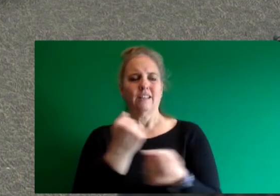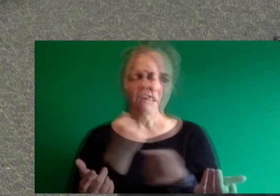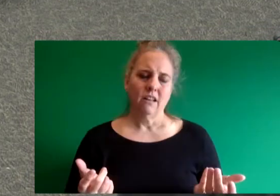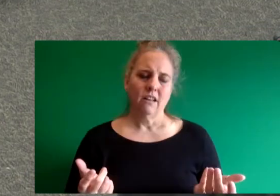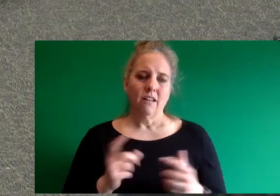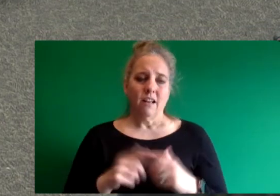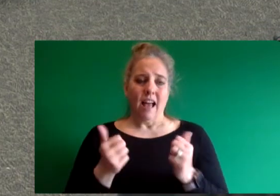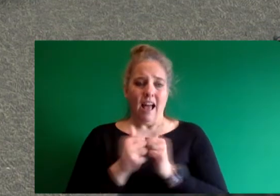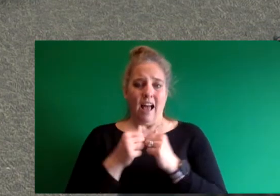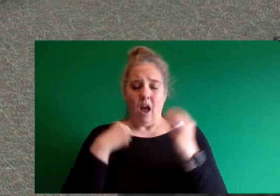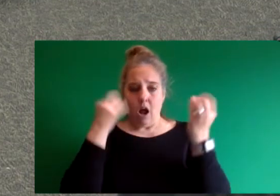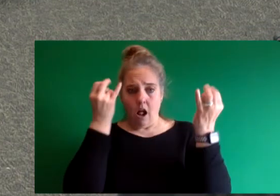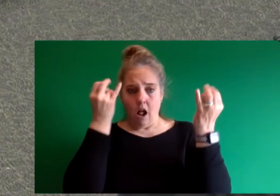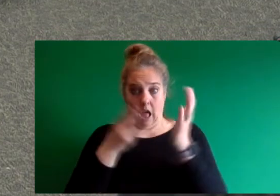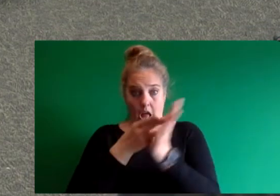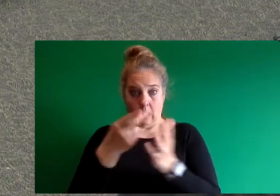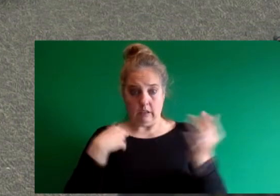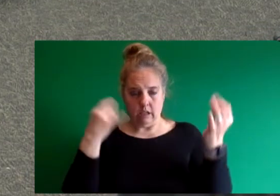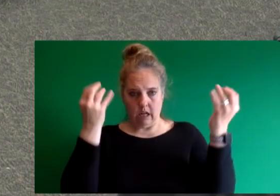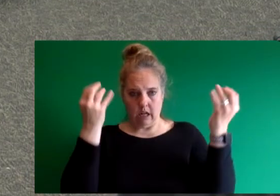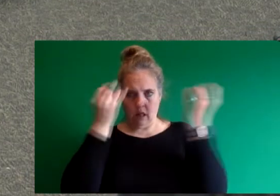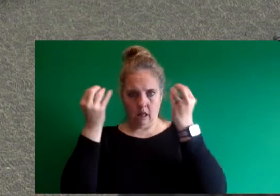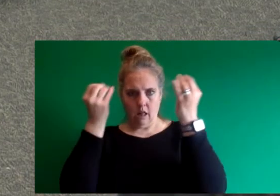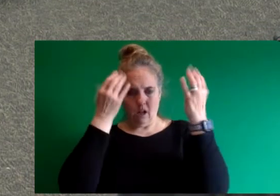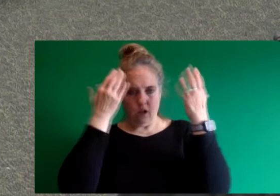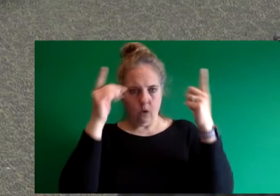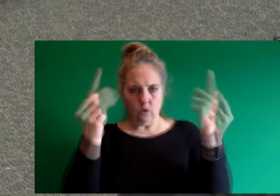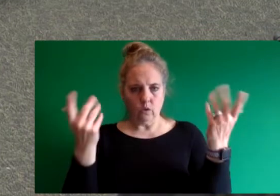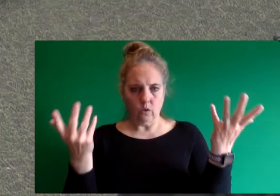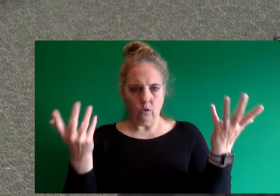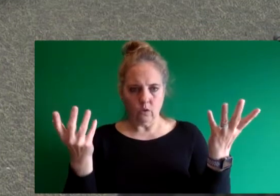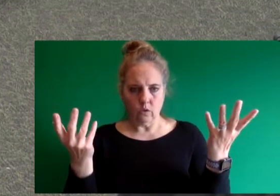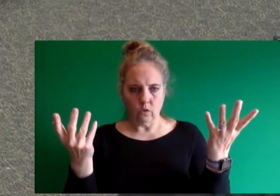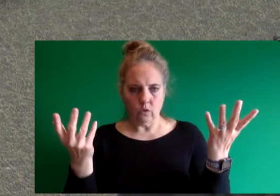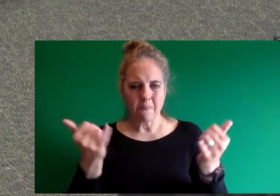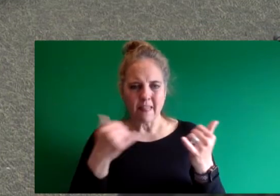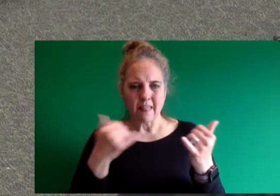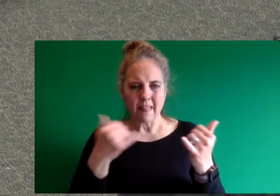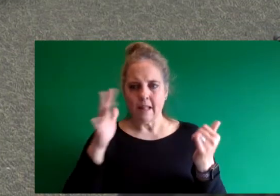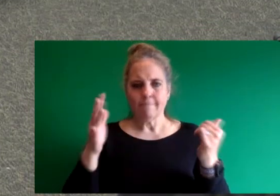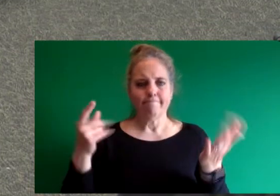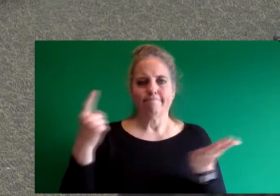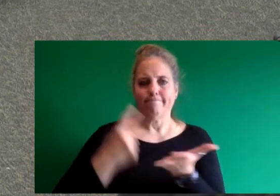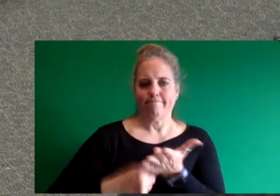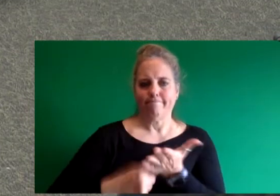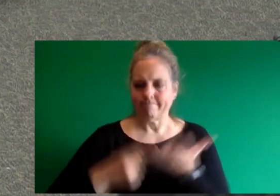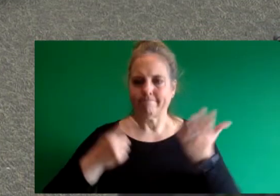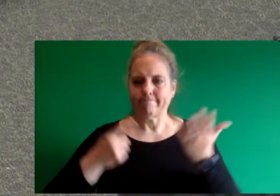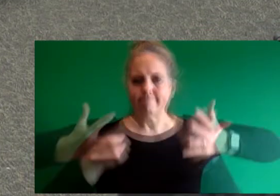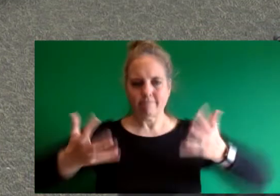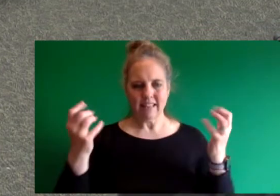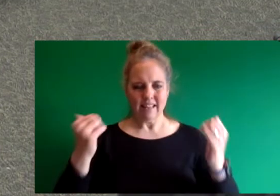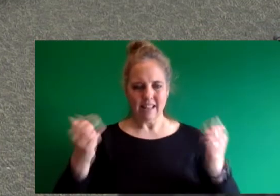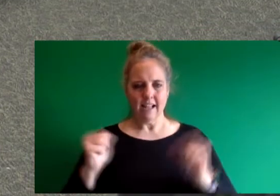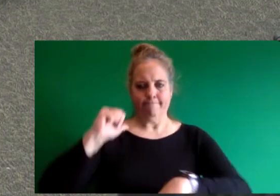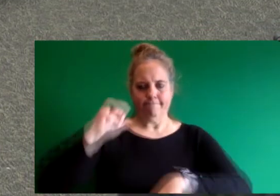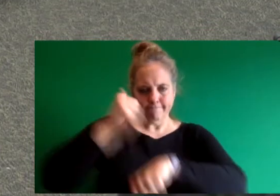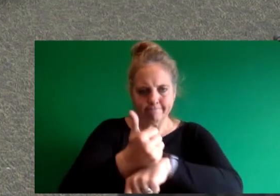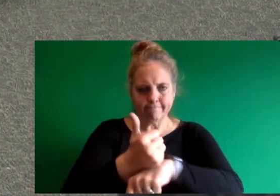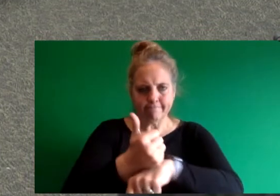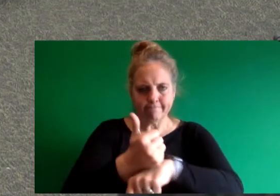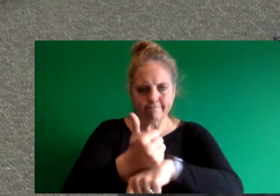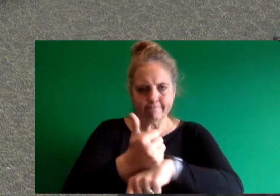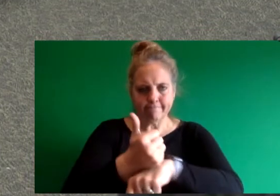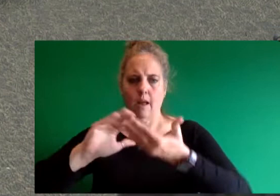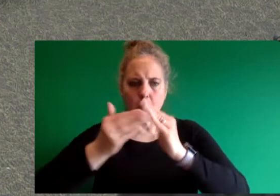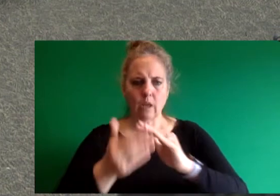some strategies that we think we're going to put in place to help educate our community. And we look forward to the continued partnership with public health that we've had a deep partnership